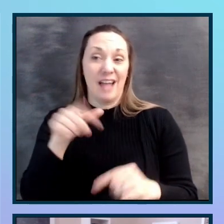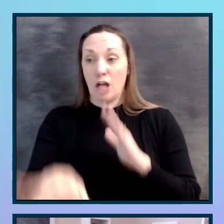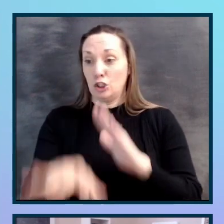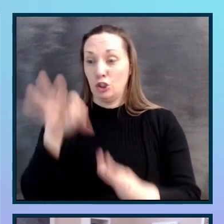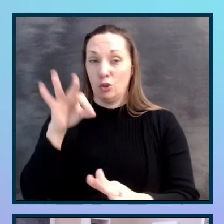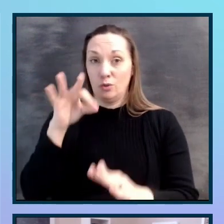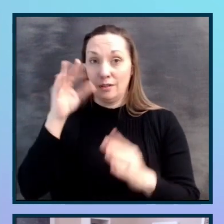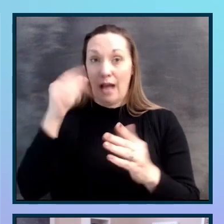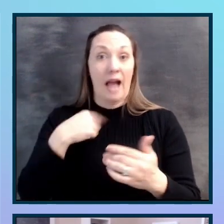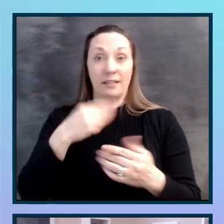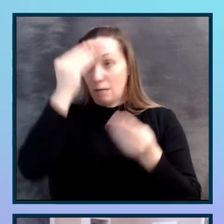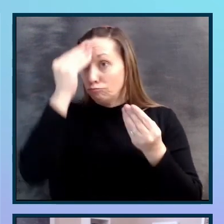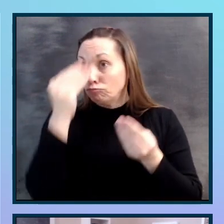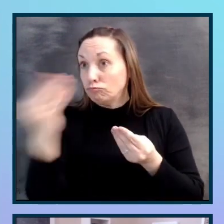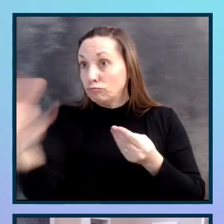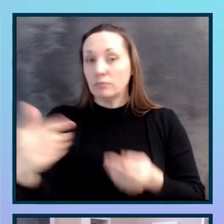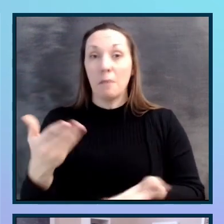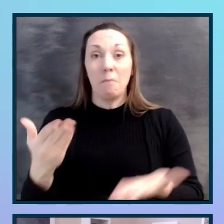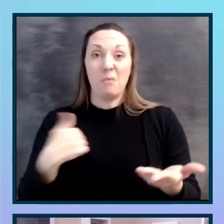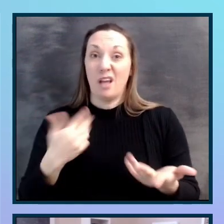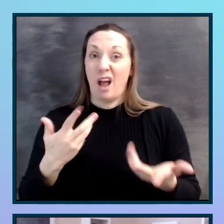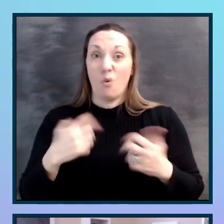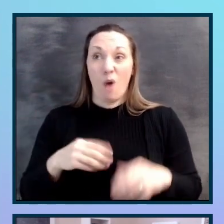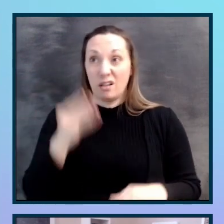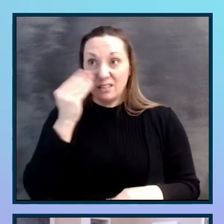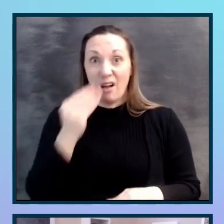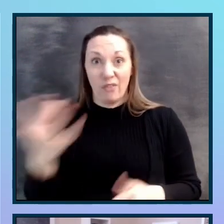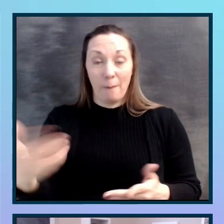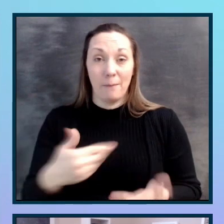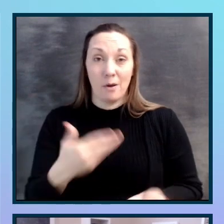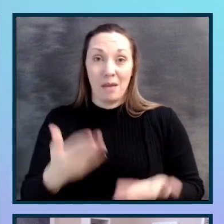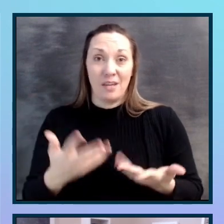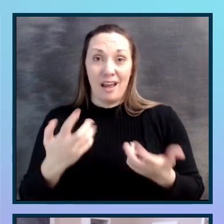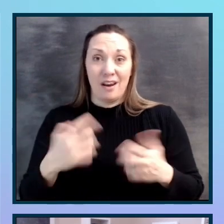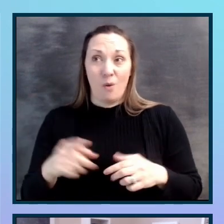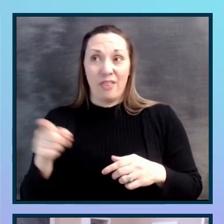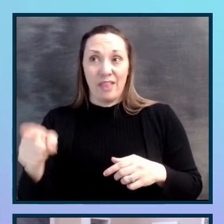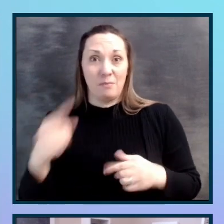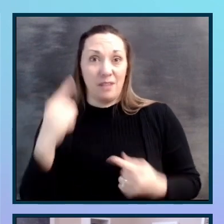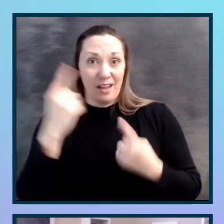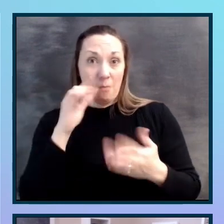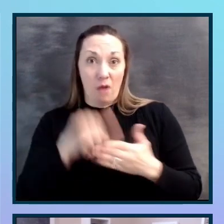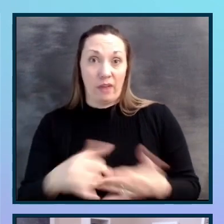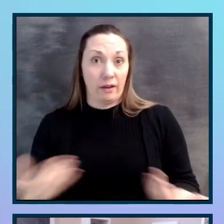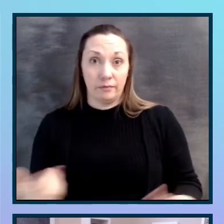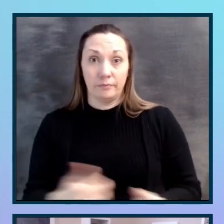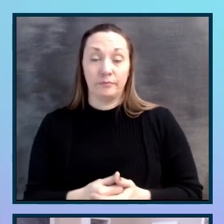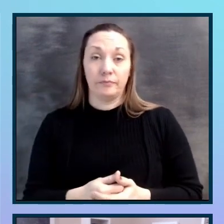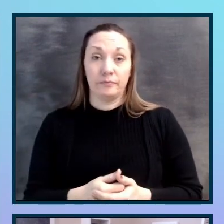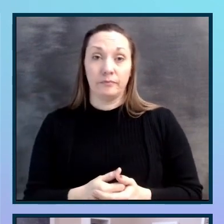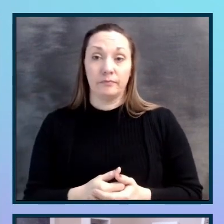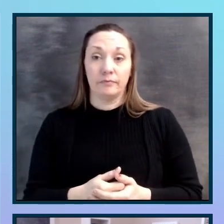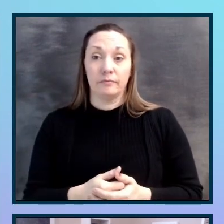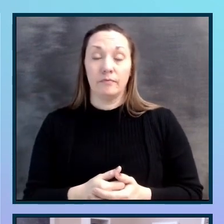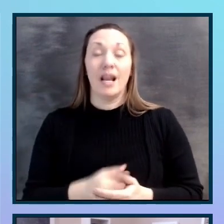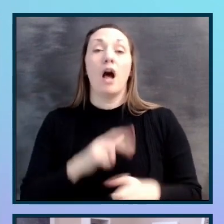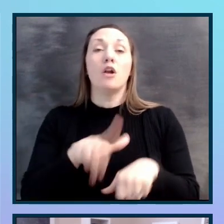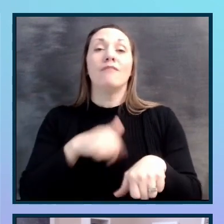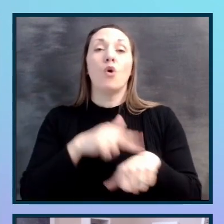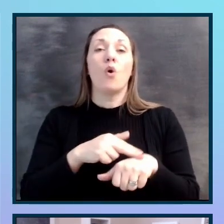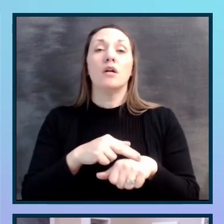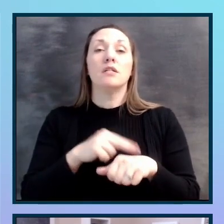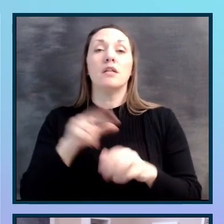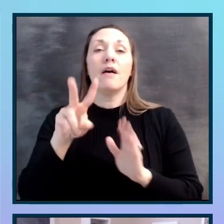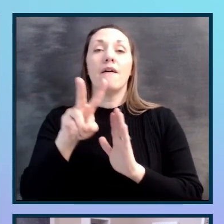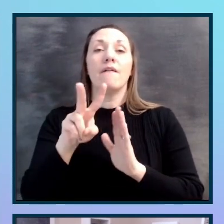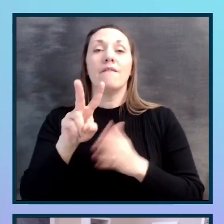that information and may not want it disclosed and may not have wanted it taken into account. And of course, video-based